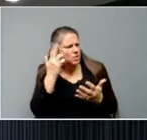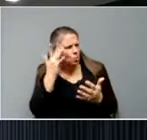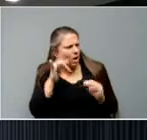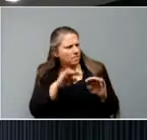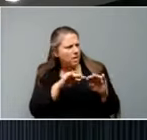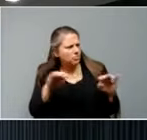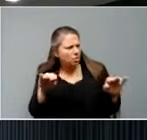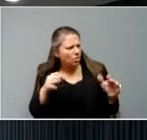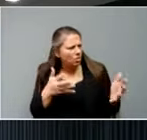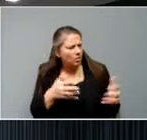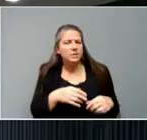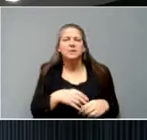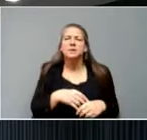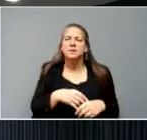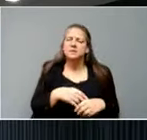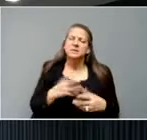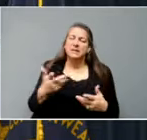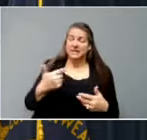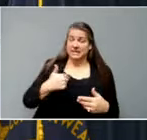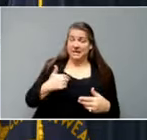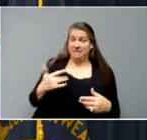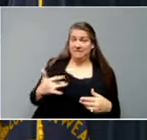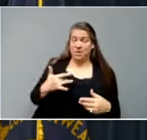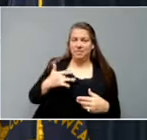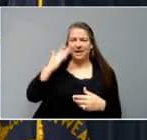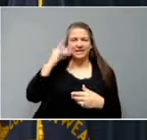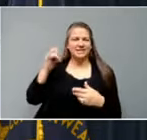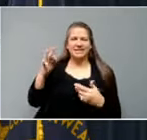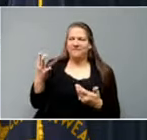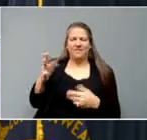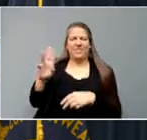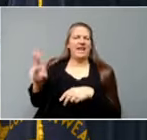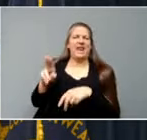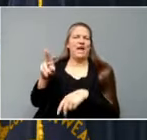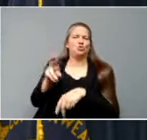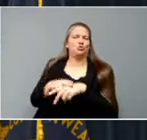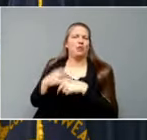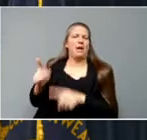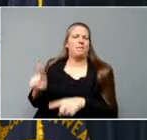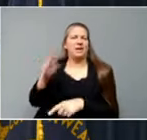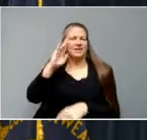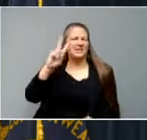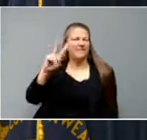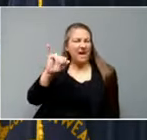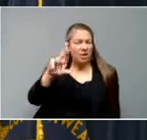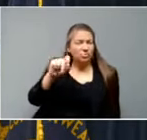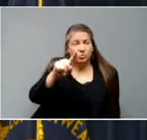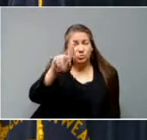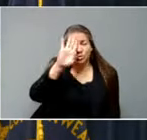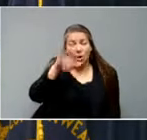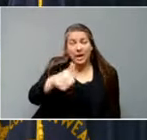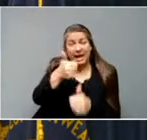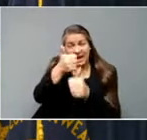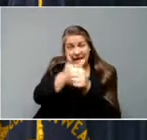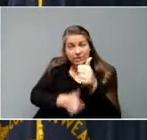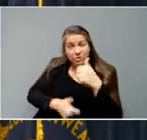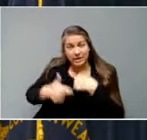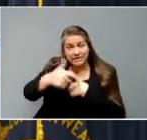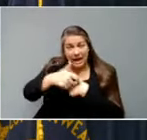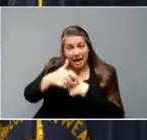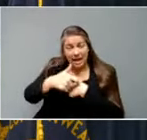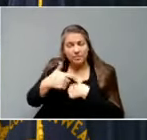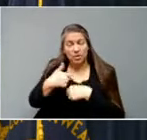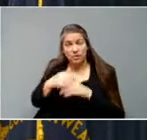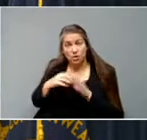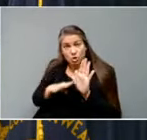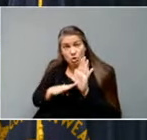Well, I think it's the natural movement of the virus. Each time that we have had a surge, we have